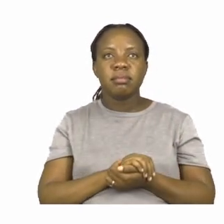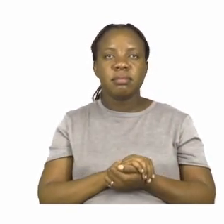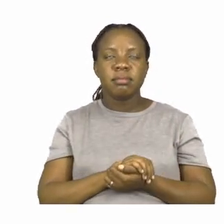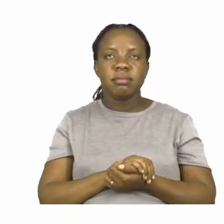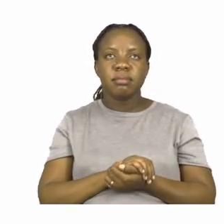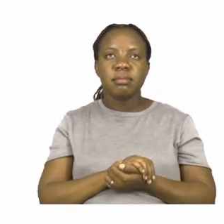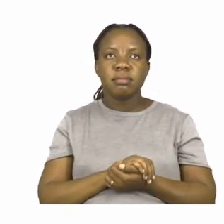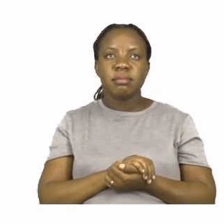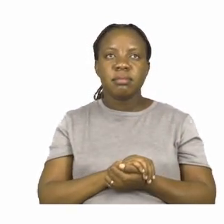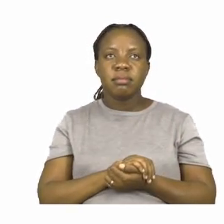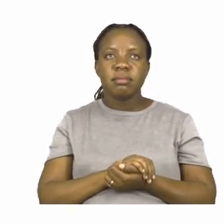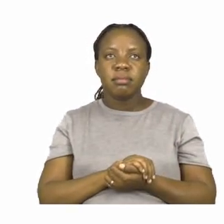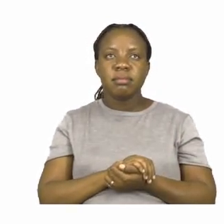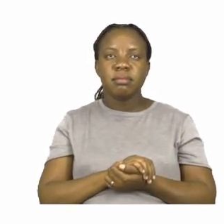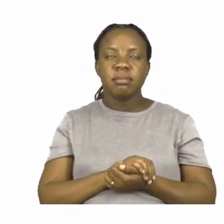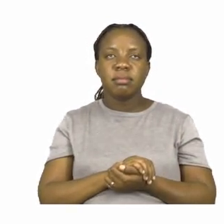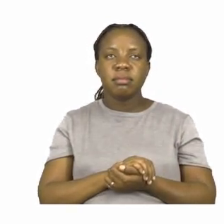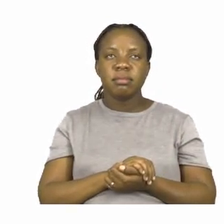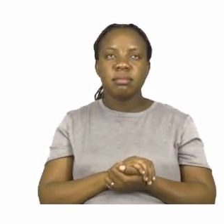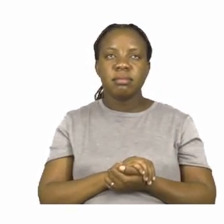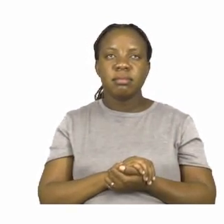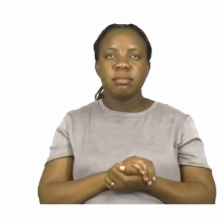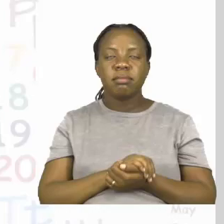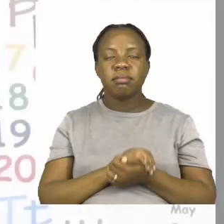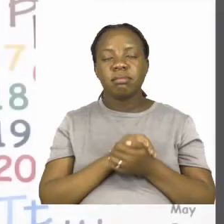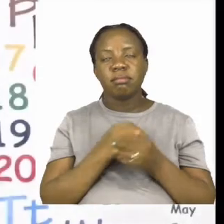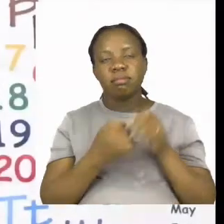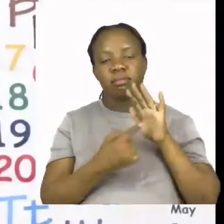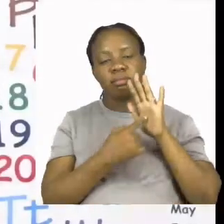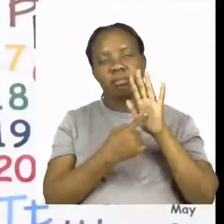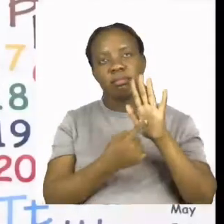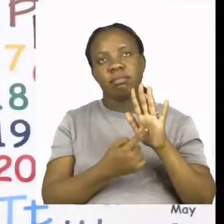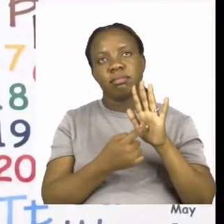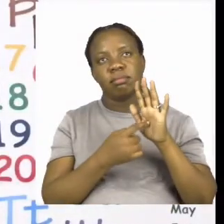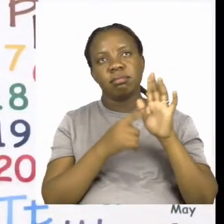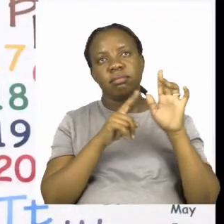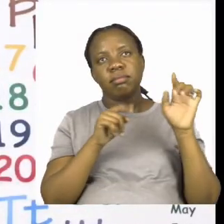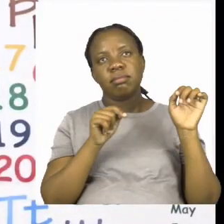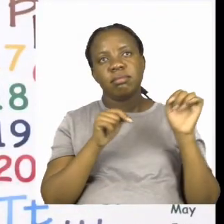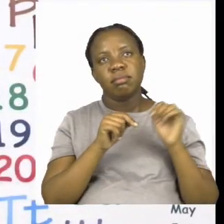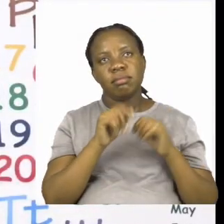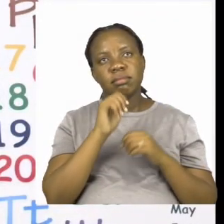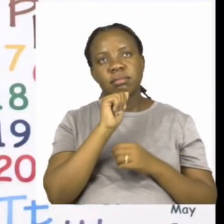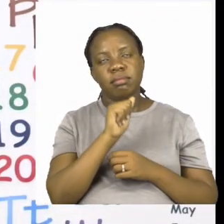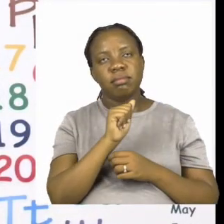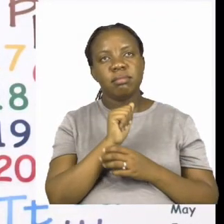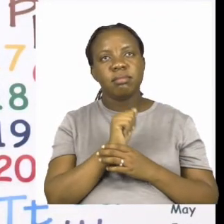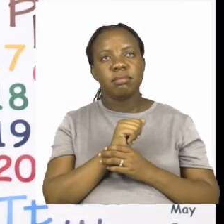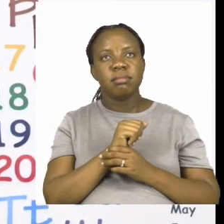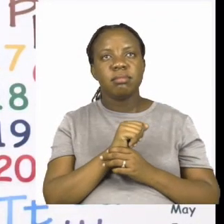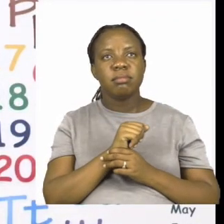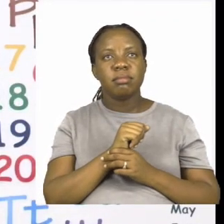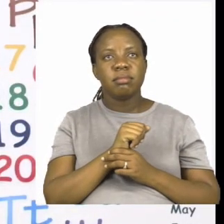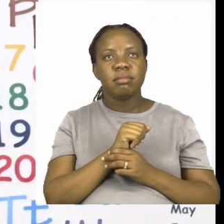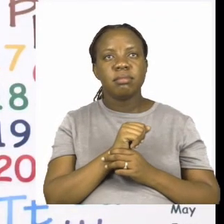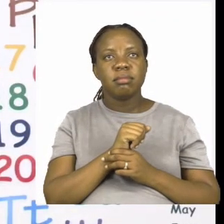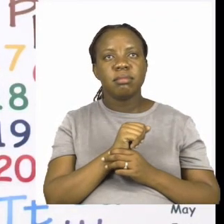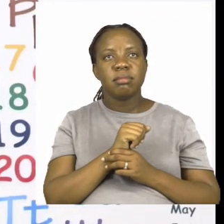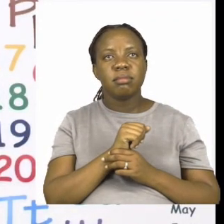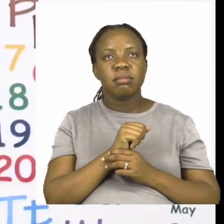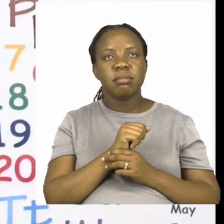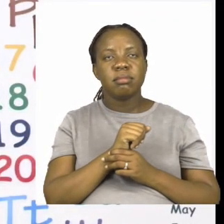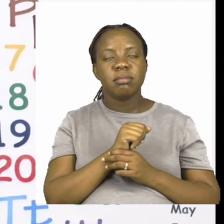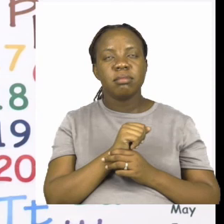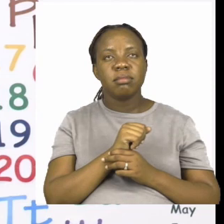over. So let's look on the board at A. So here you will see the first sum